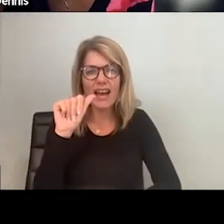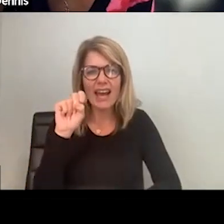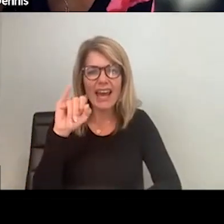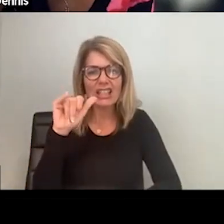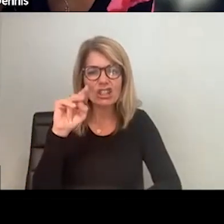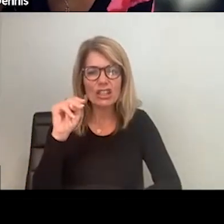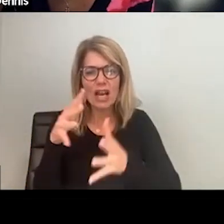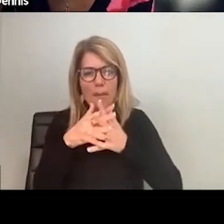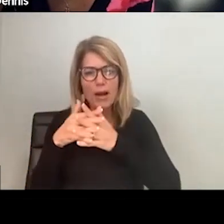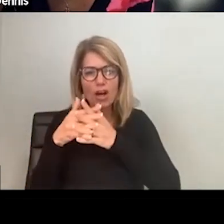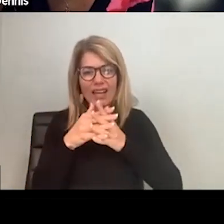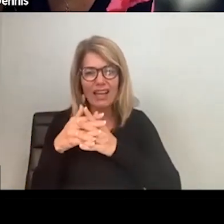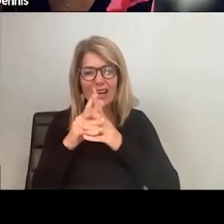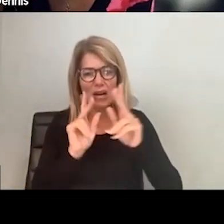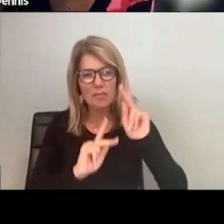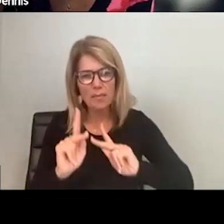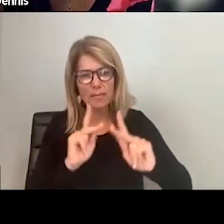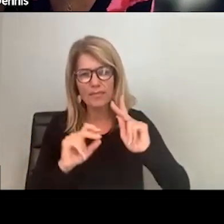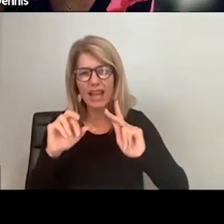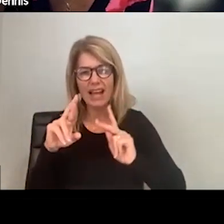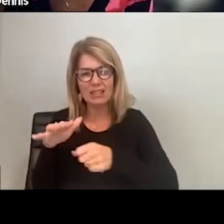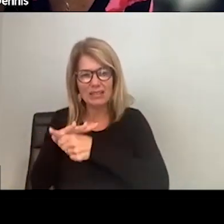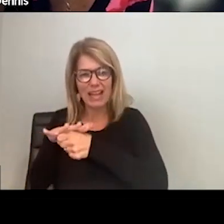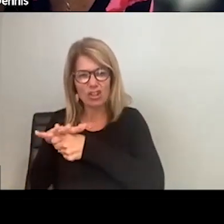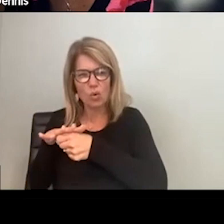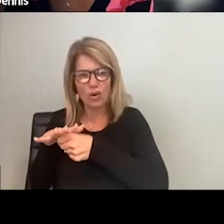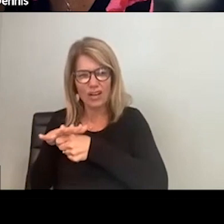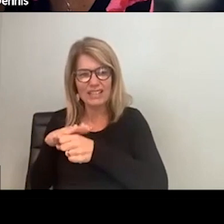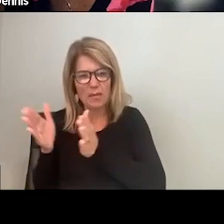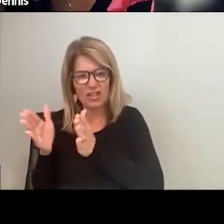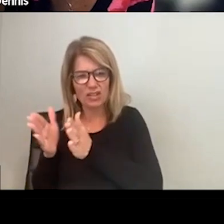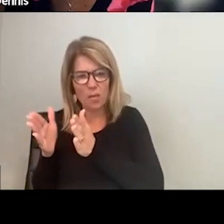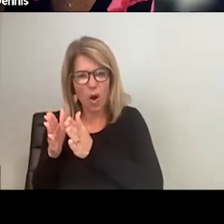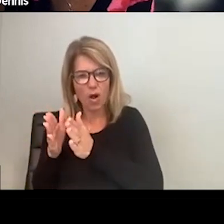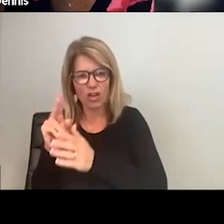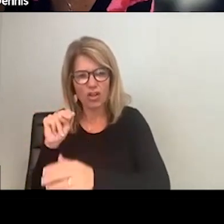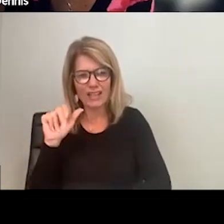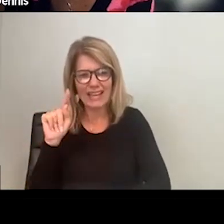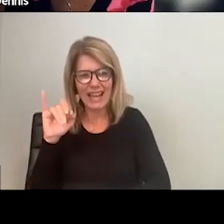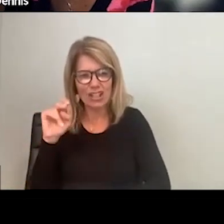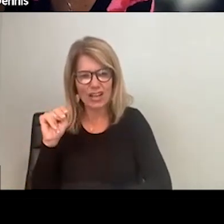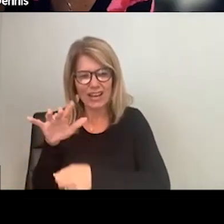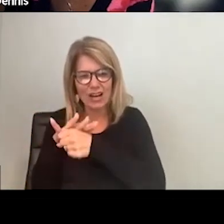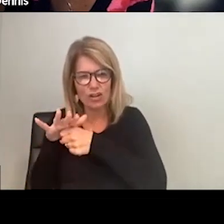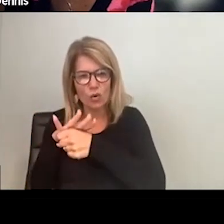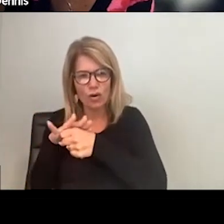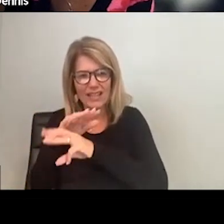and thinking even about territories and some of those smaller nations and territories of the U.S.